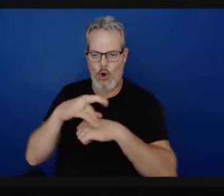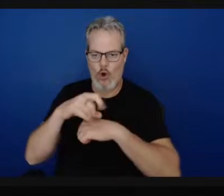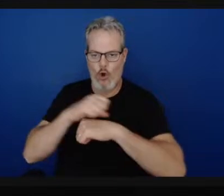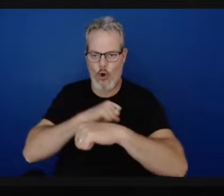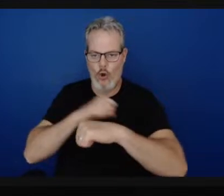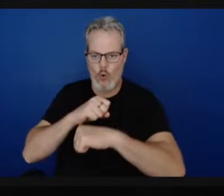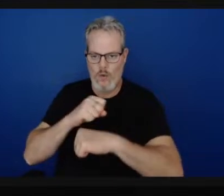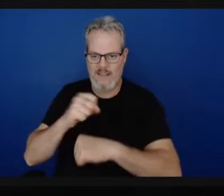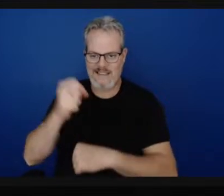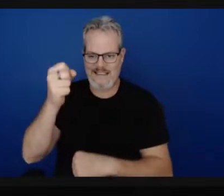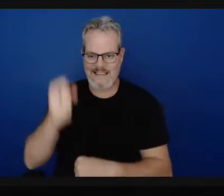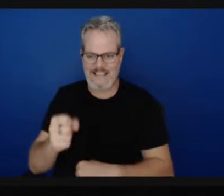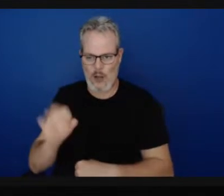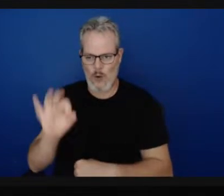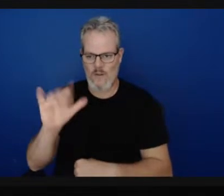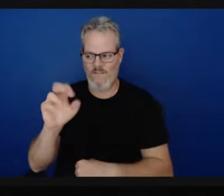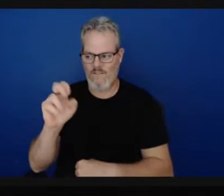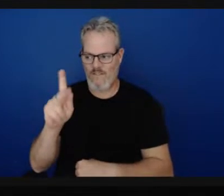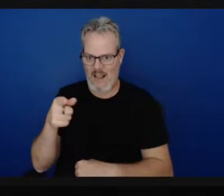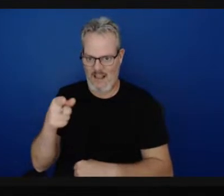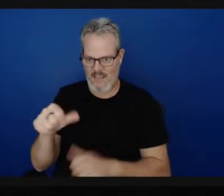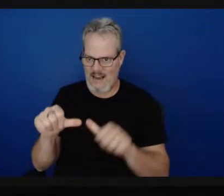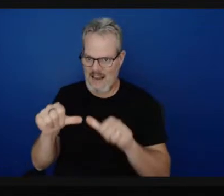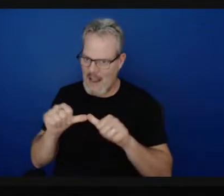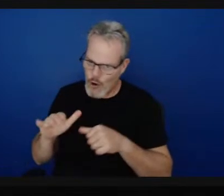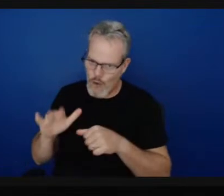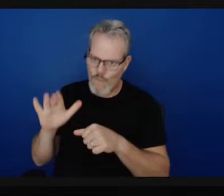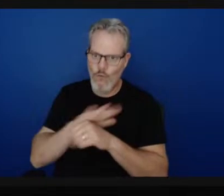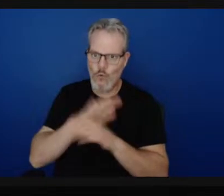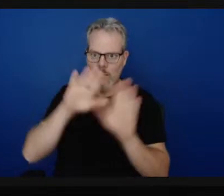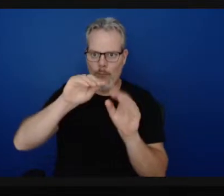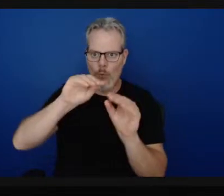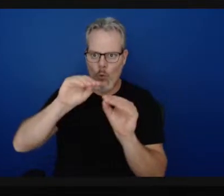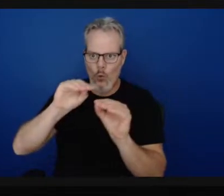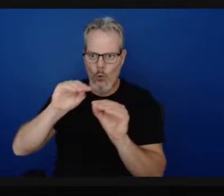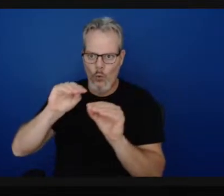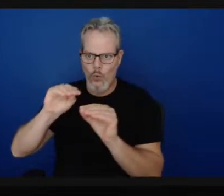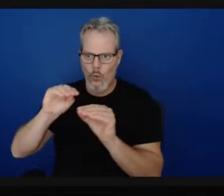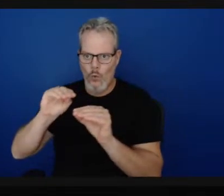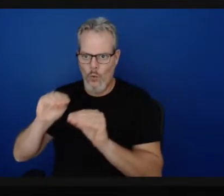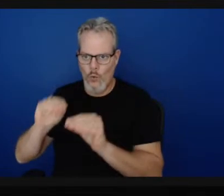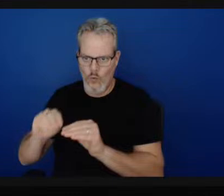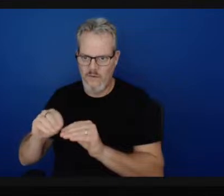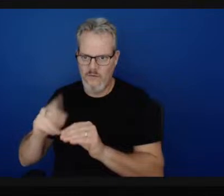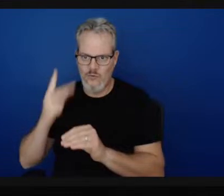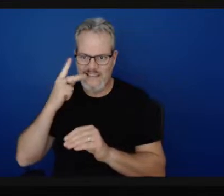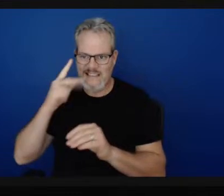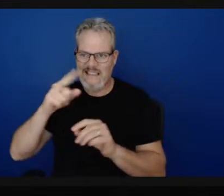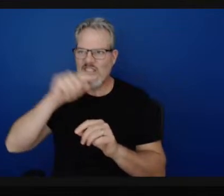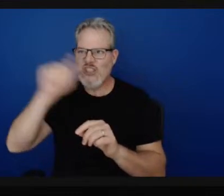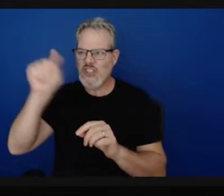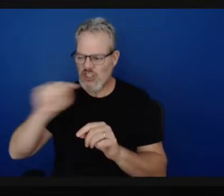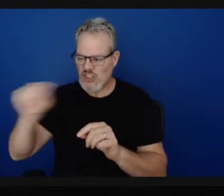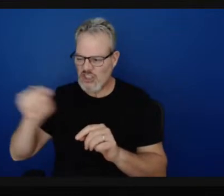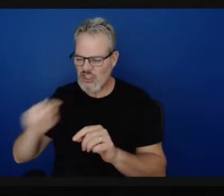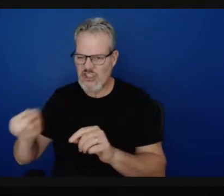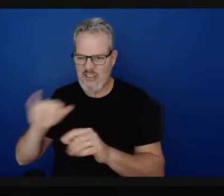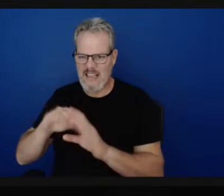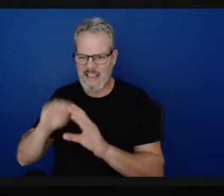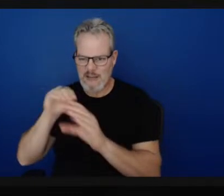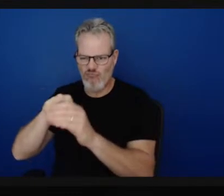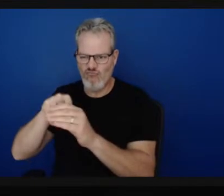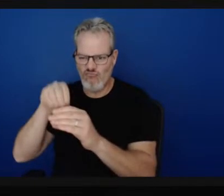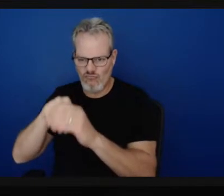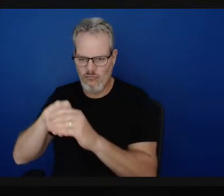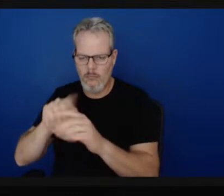This whole area is moving as a south flank. Here's our cracks that can be injected. But one curiosity, which has